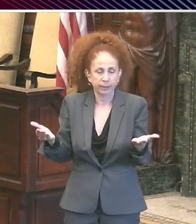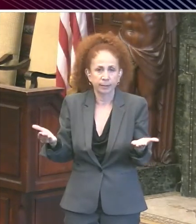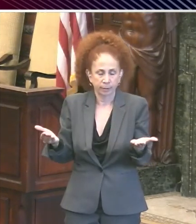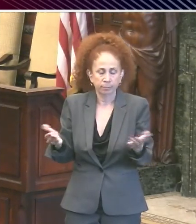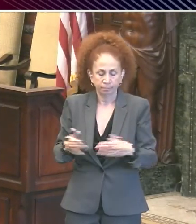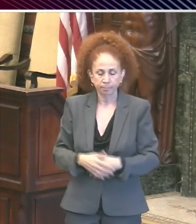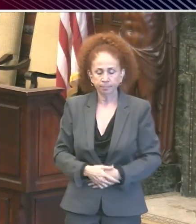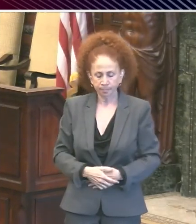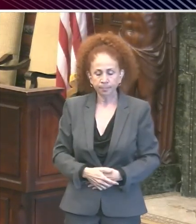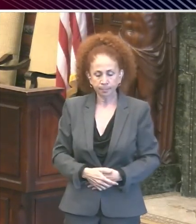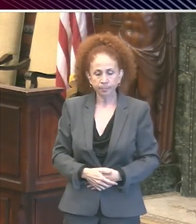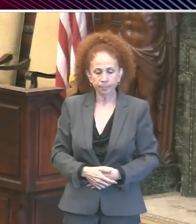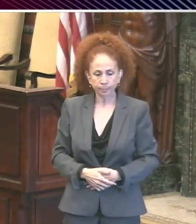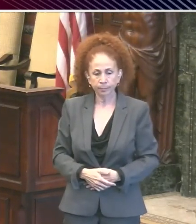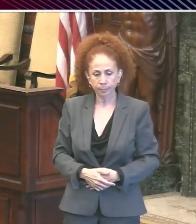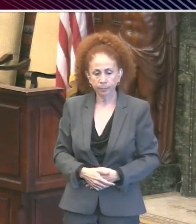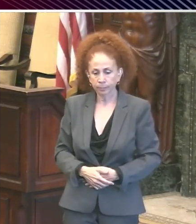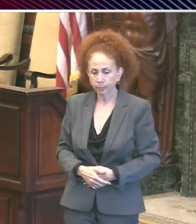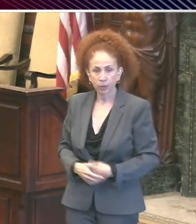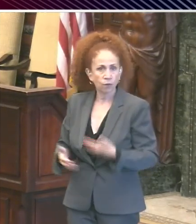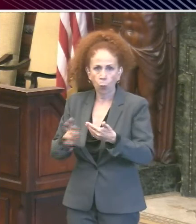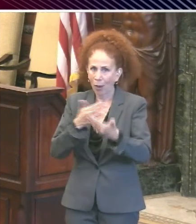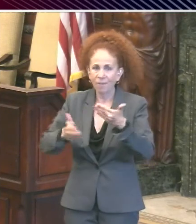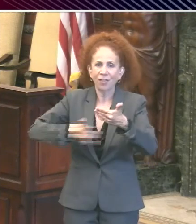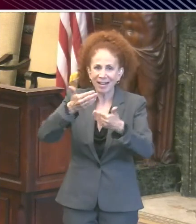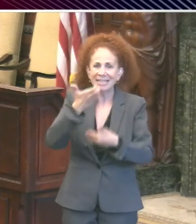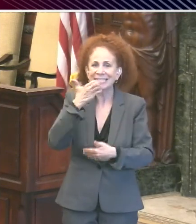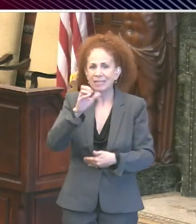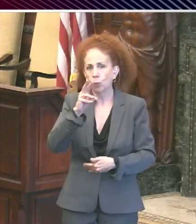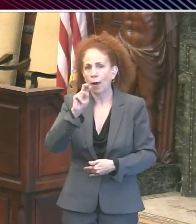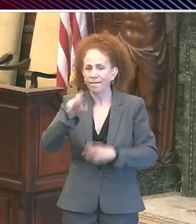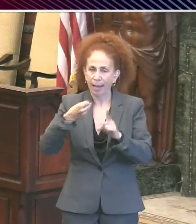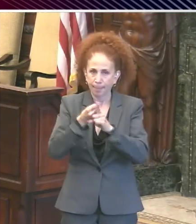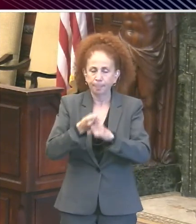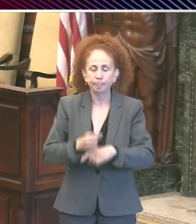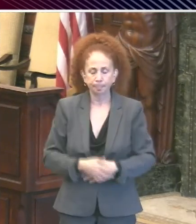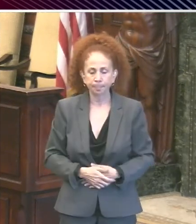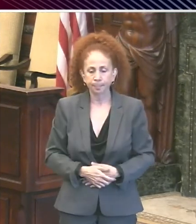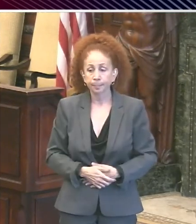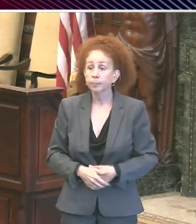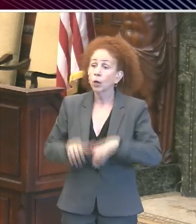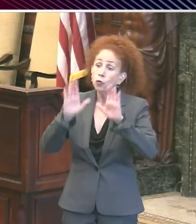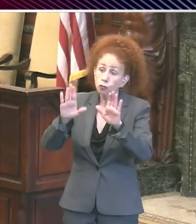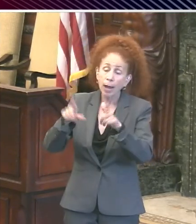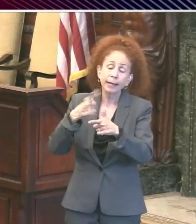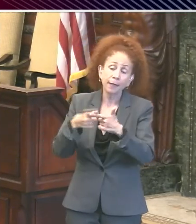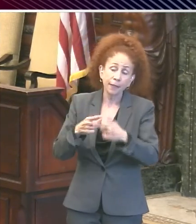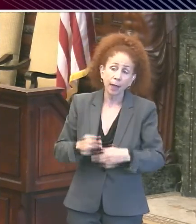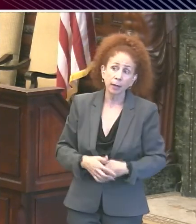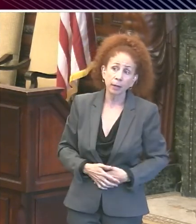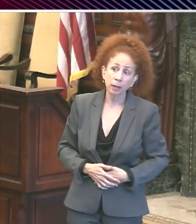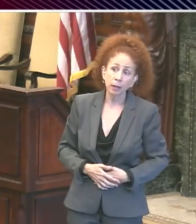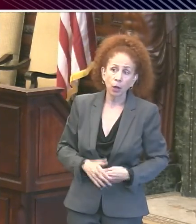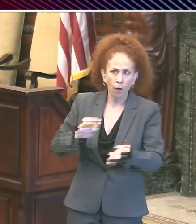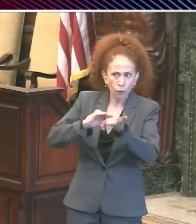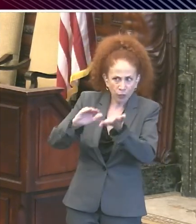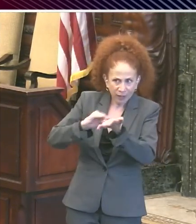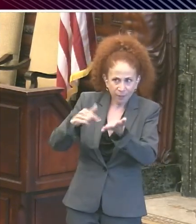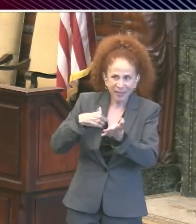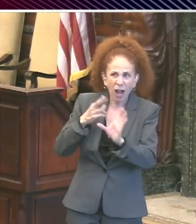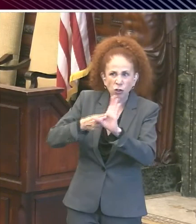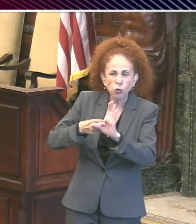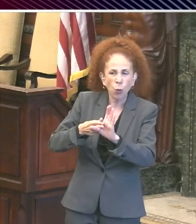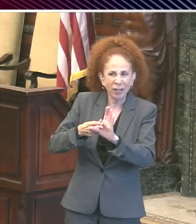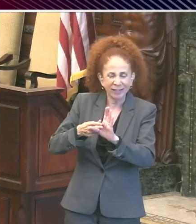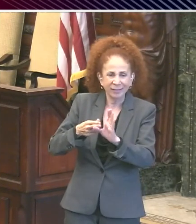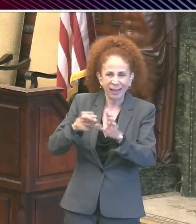and supplies for whenever that next heat wave comes. Great. And then, forgive me, I joined the call late. Just